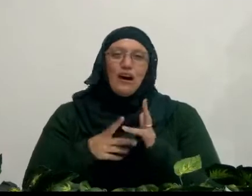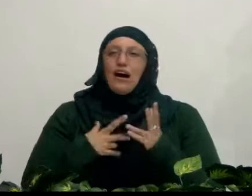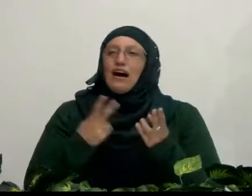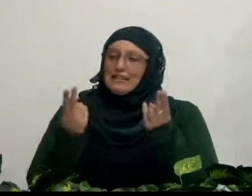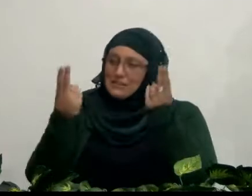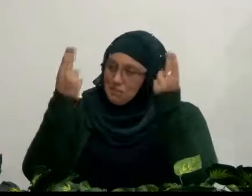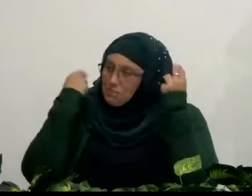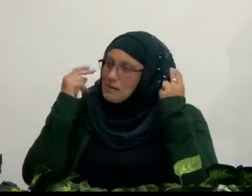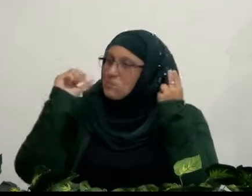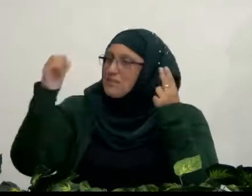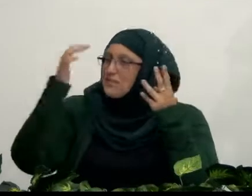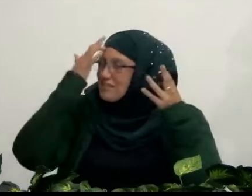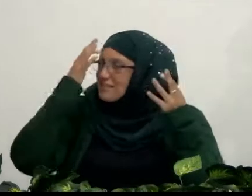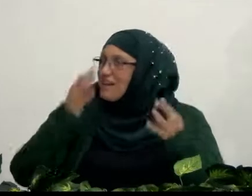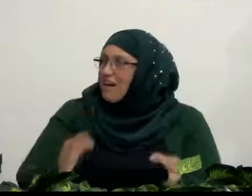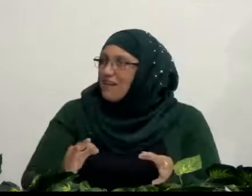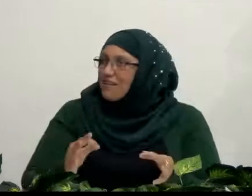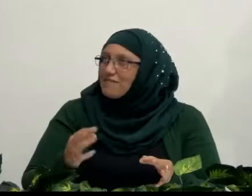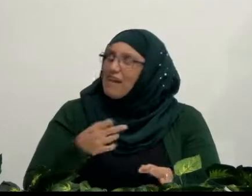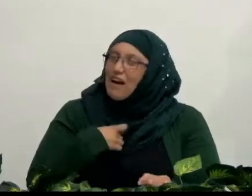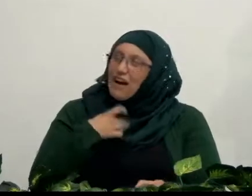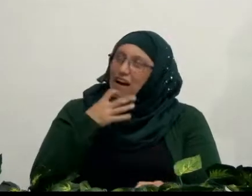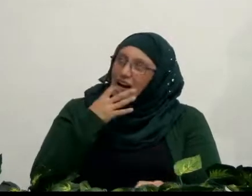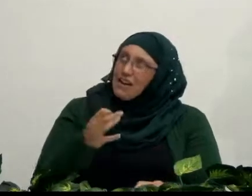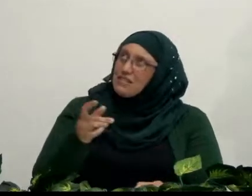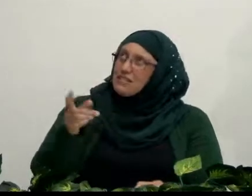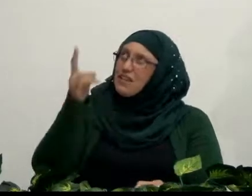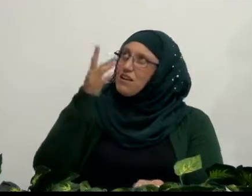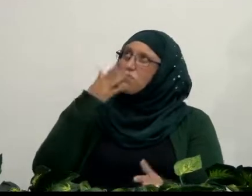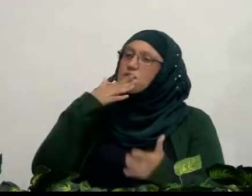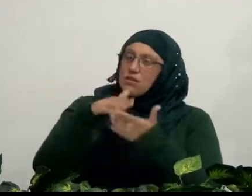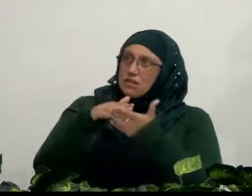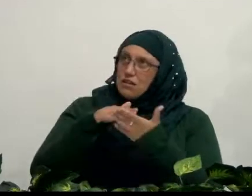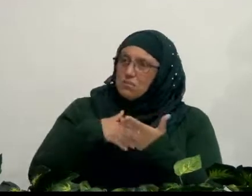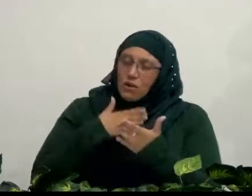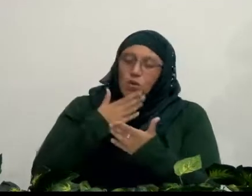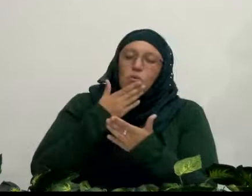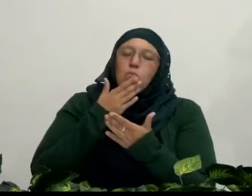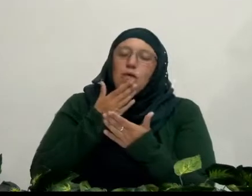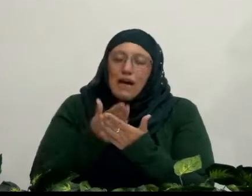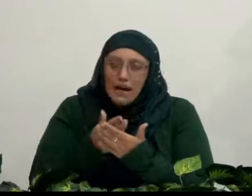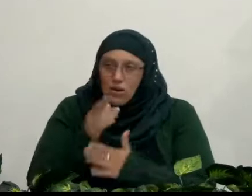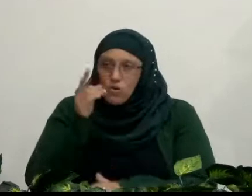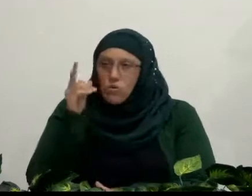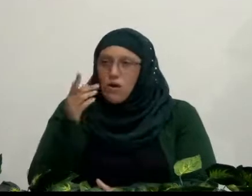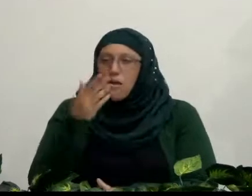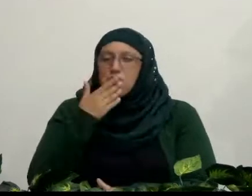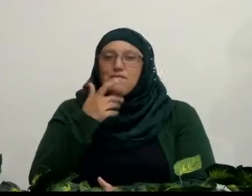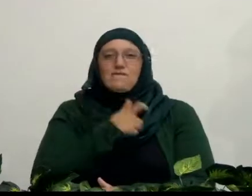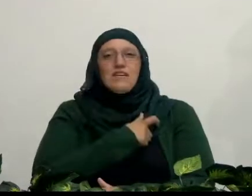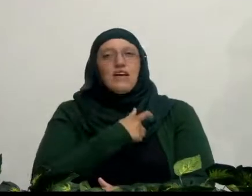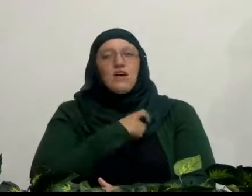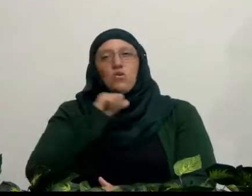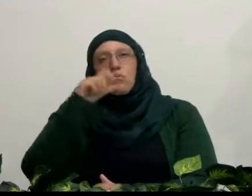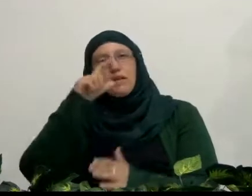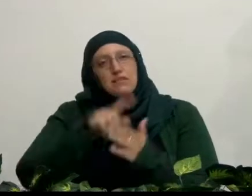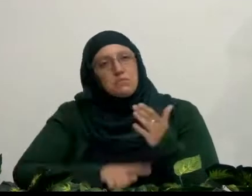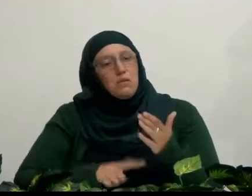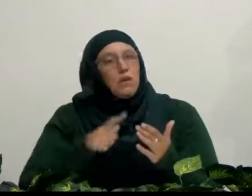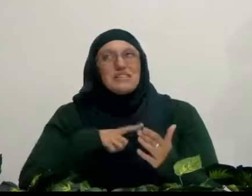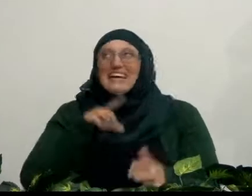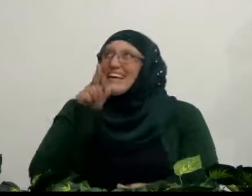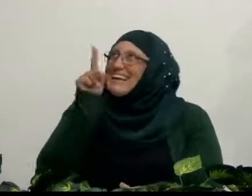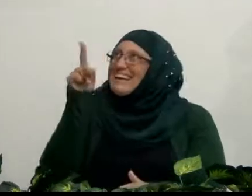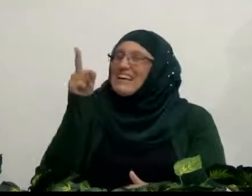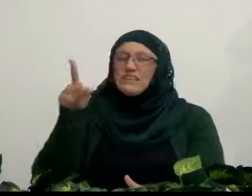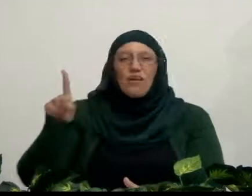his decree, hoping to acquire obedience to him and fear of his penalty. For he is Allah, against